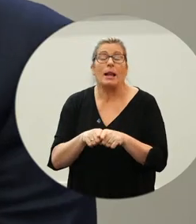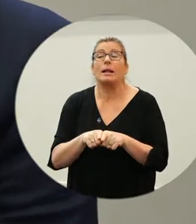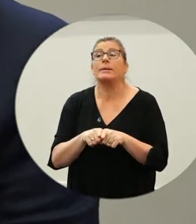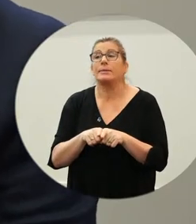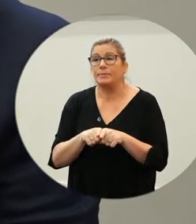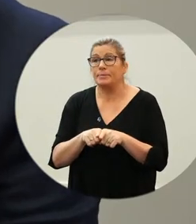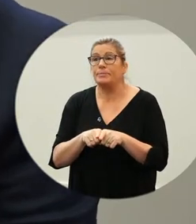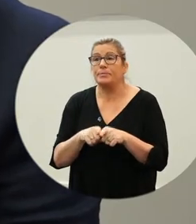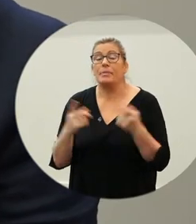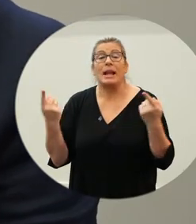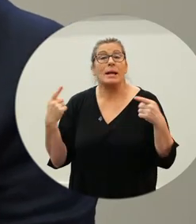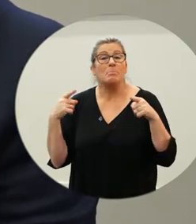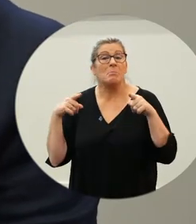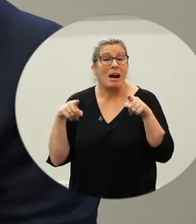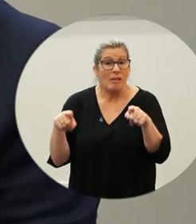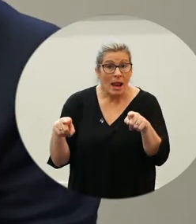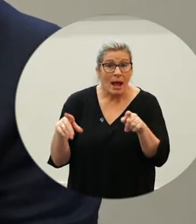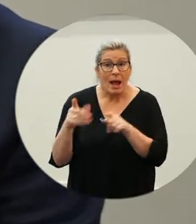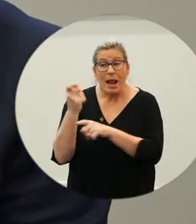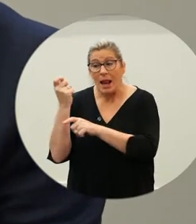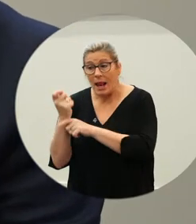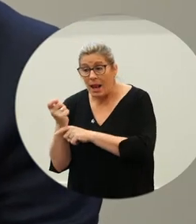in parallel with that,